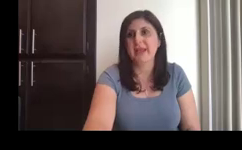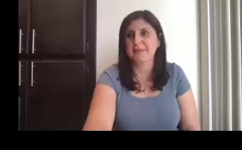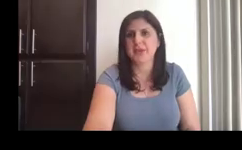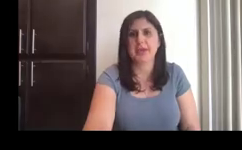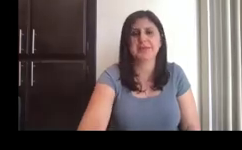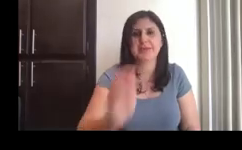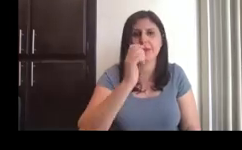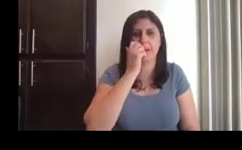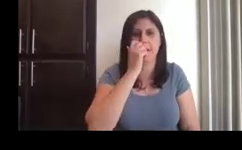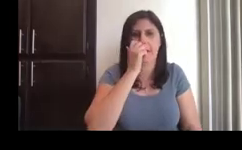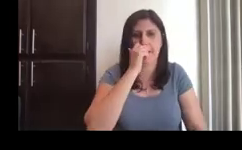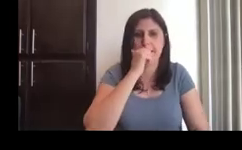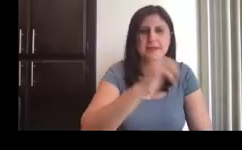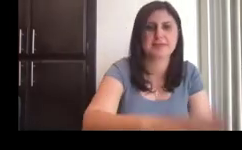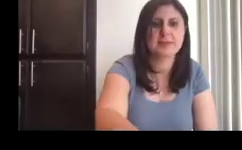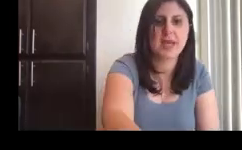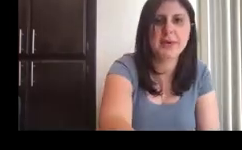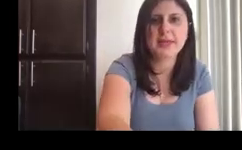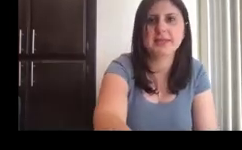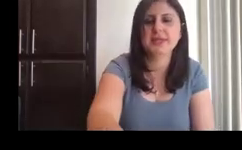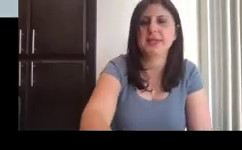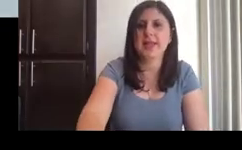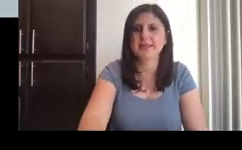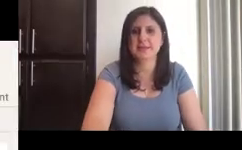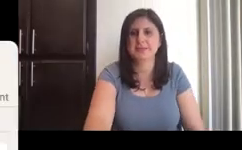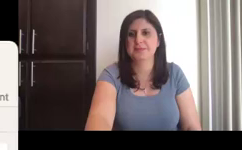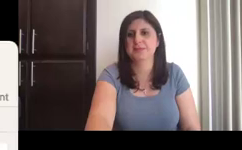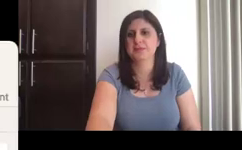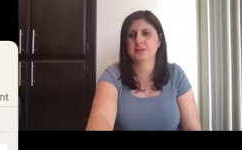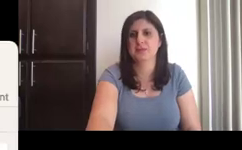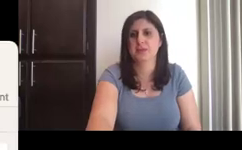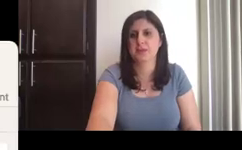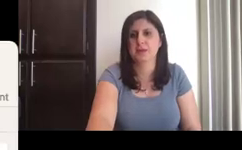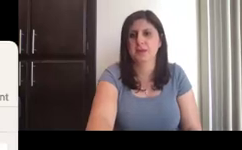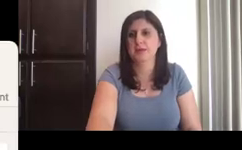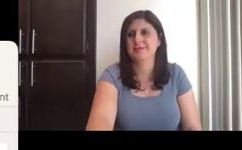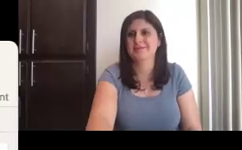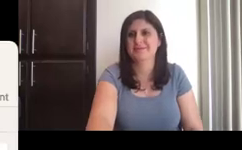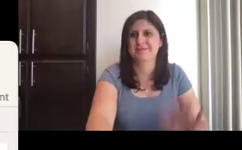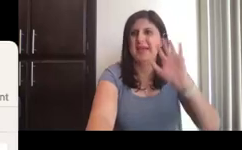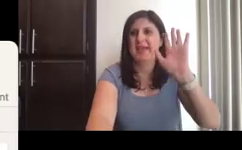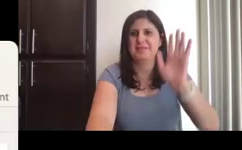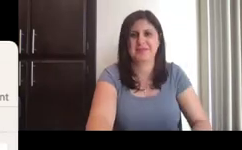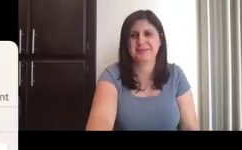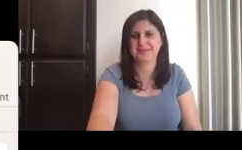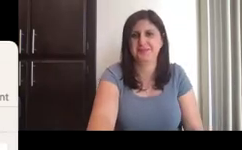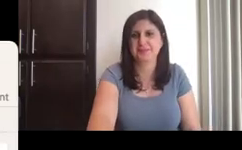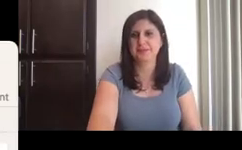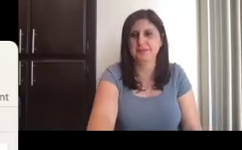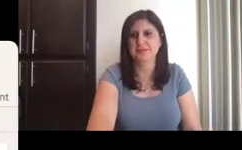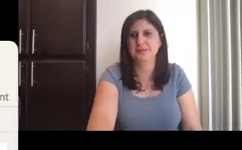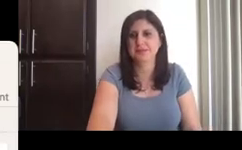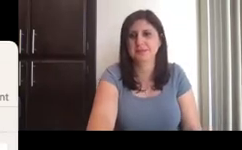have a fun day. Okay. All right, see you in class. Bye.